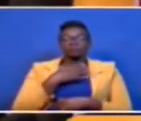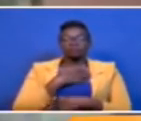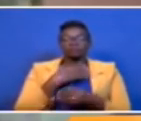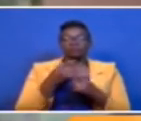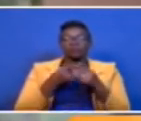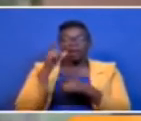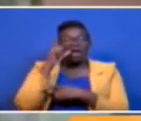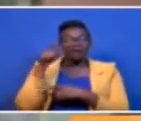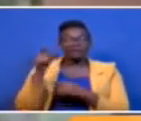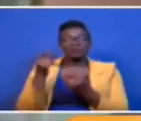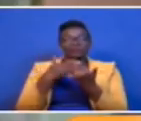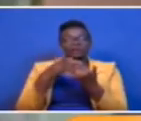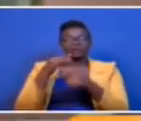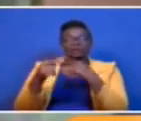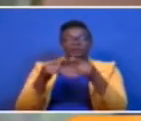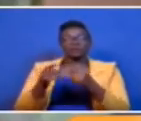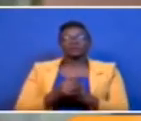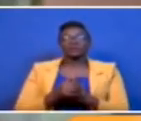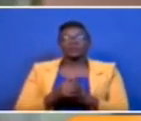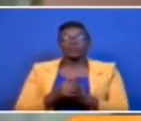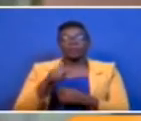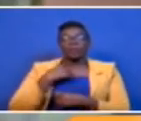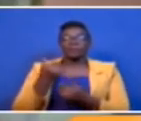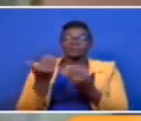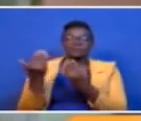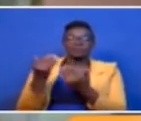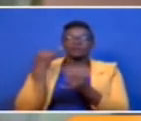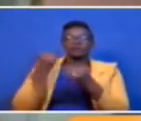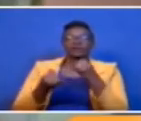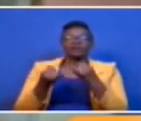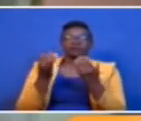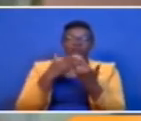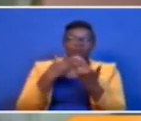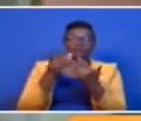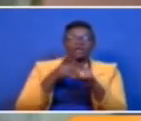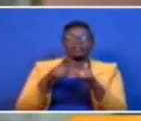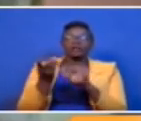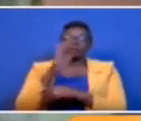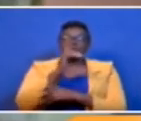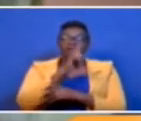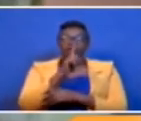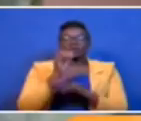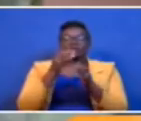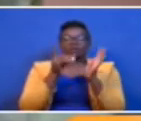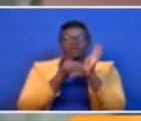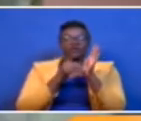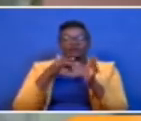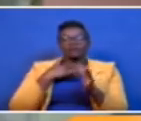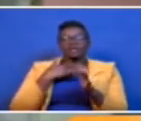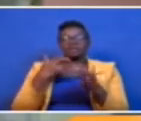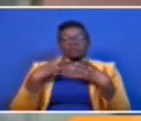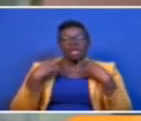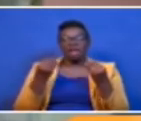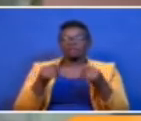treatment. I just entered the final phase of treatment and expect to be back in Nairobi as soon as the doctors feel that my immune system is sufficiently robust.